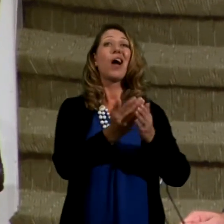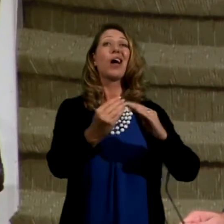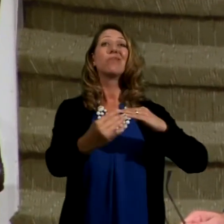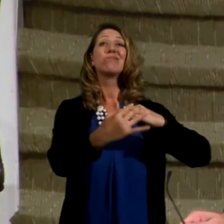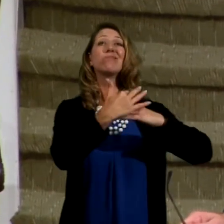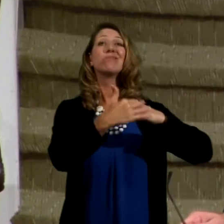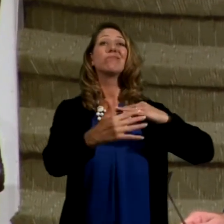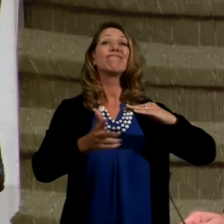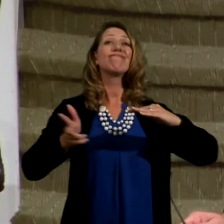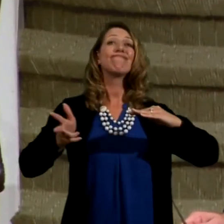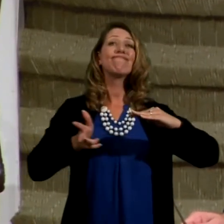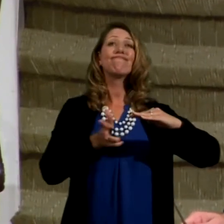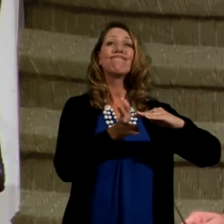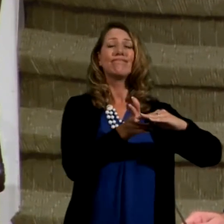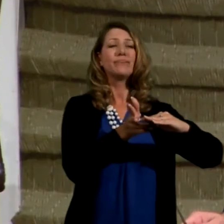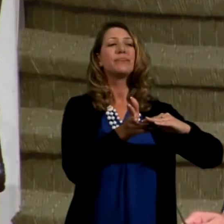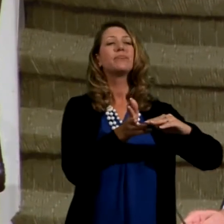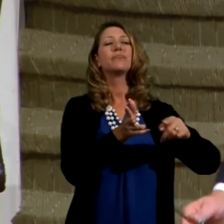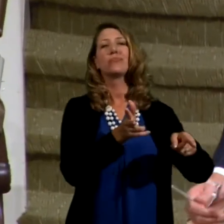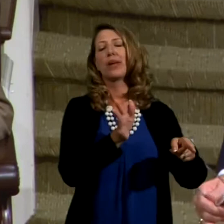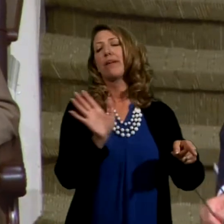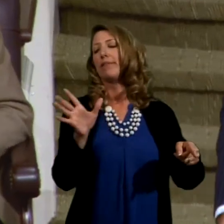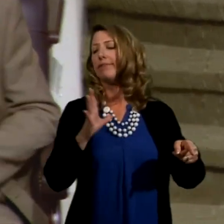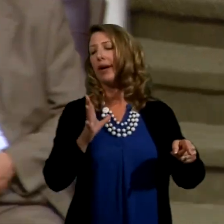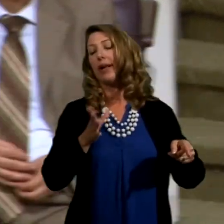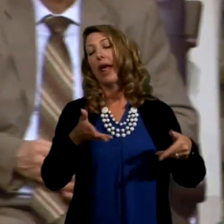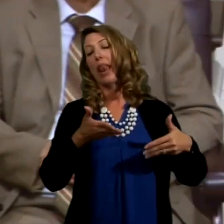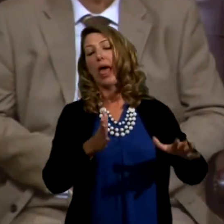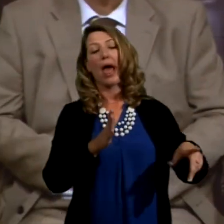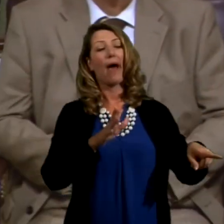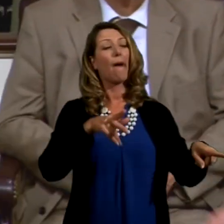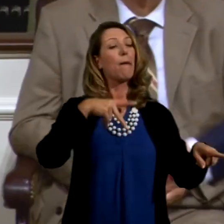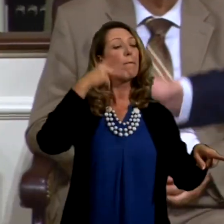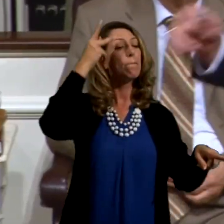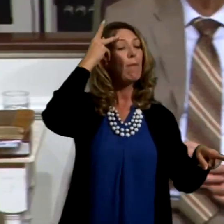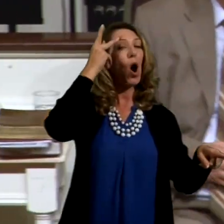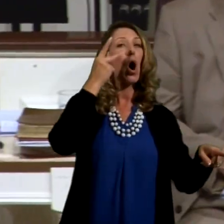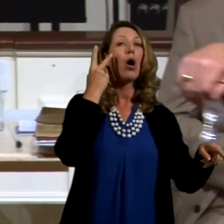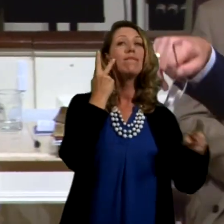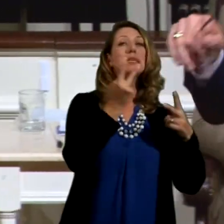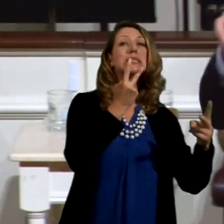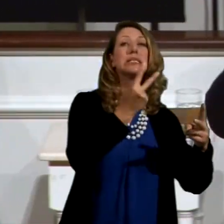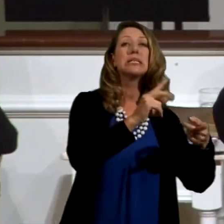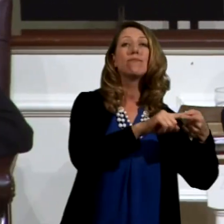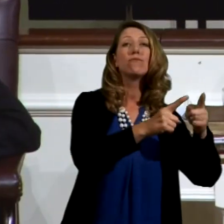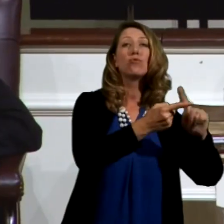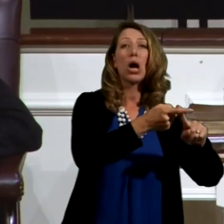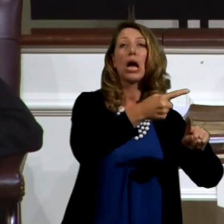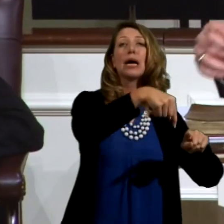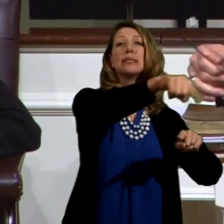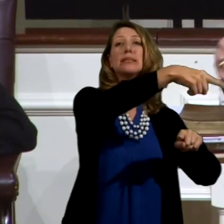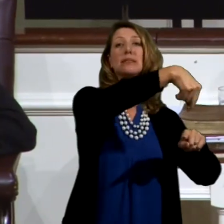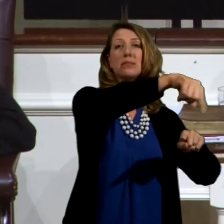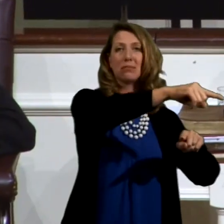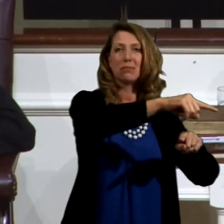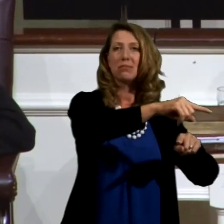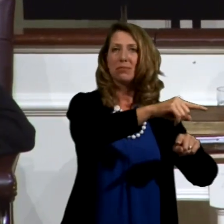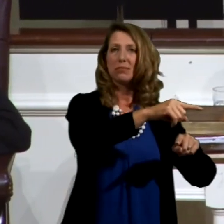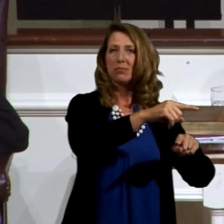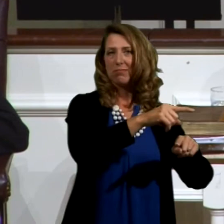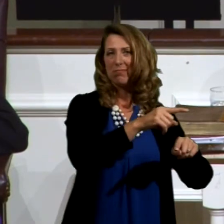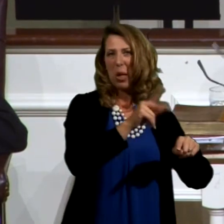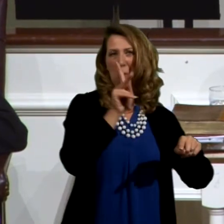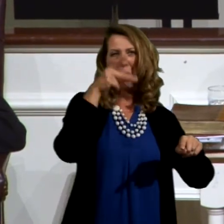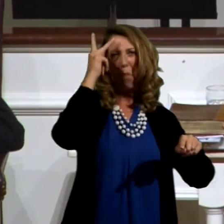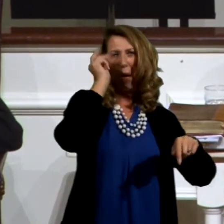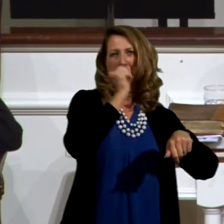Rome. He lets him receive friends from a place called Sidon where he had started a church years ago. Those friends came to visit